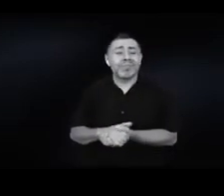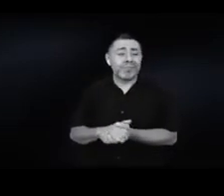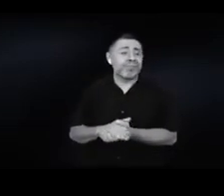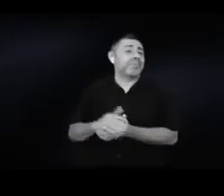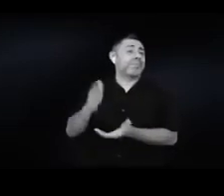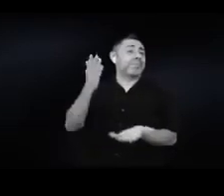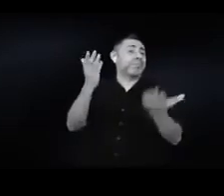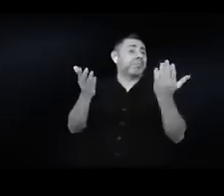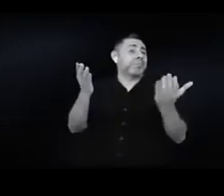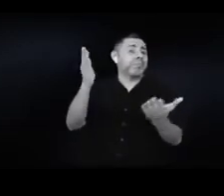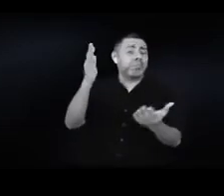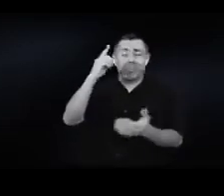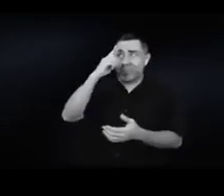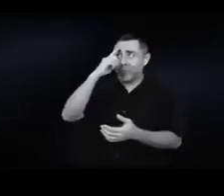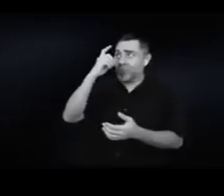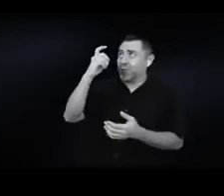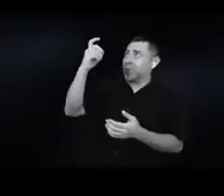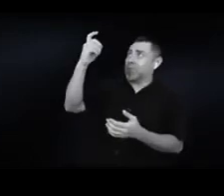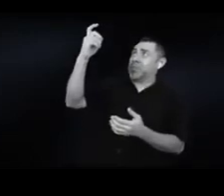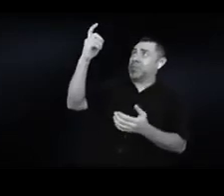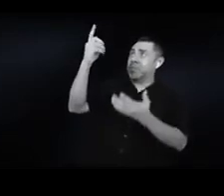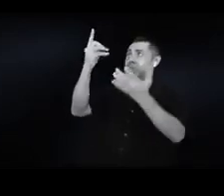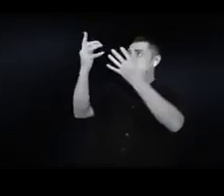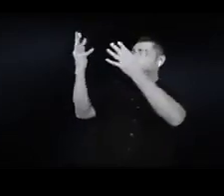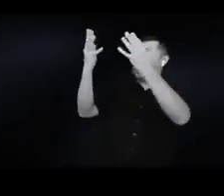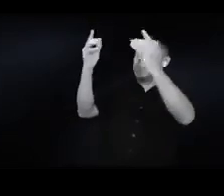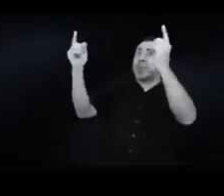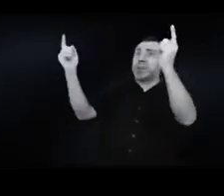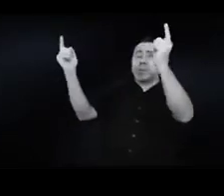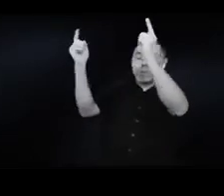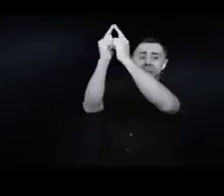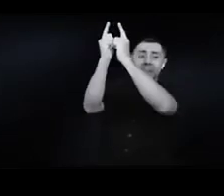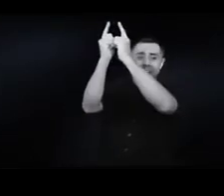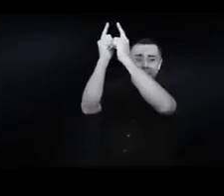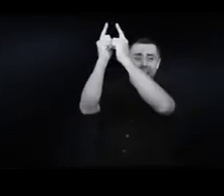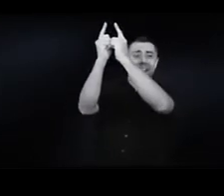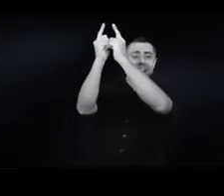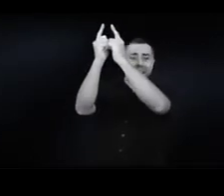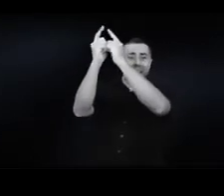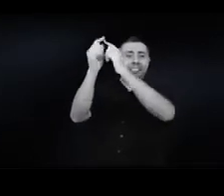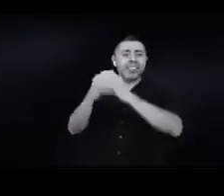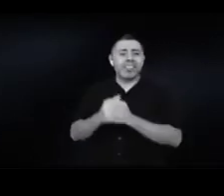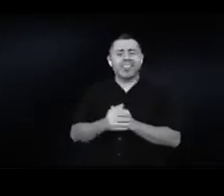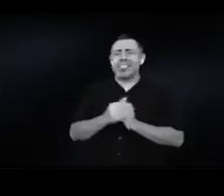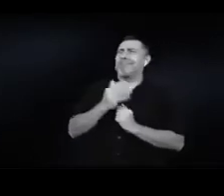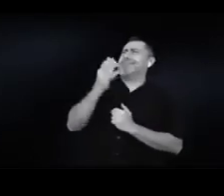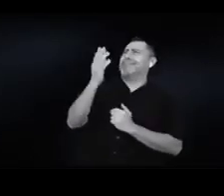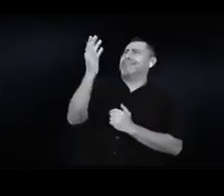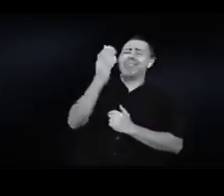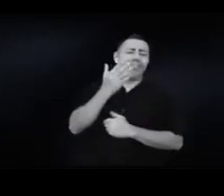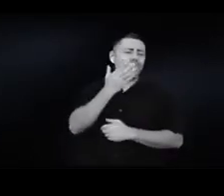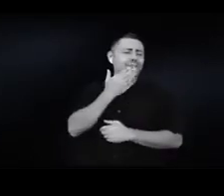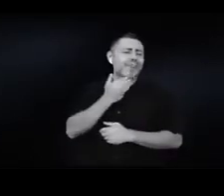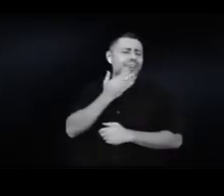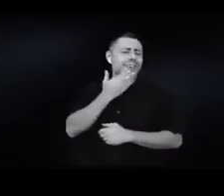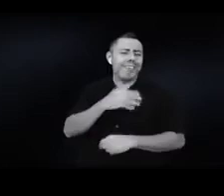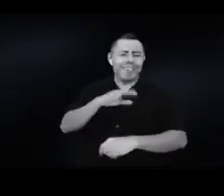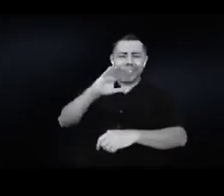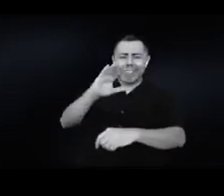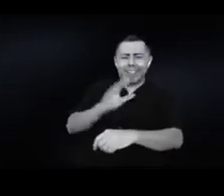make, a melody so sweet, and in dreams we